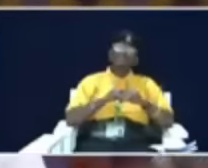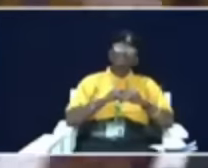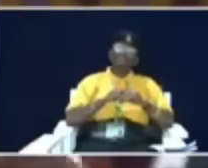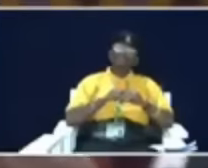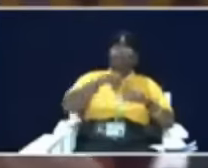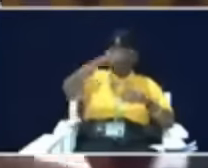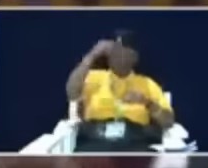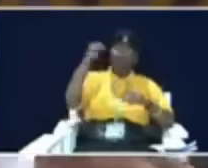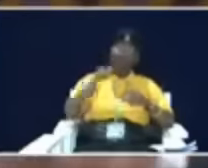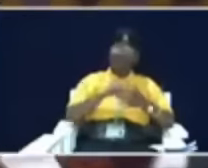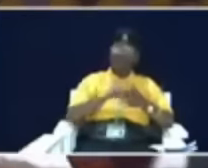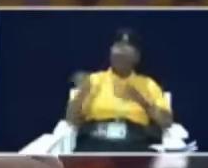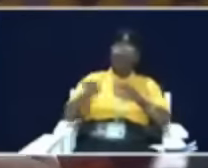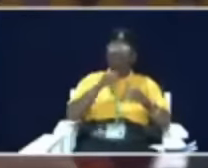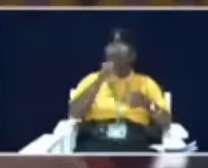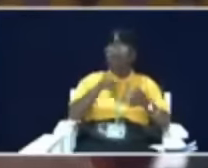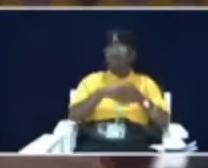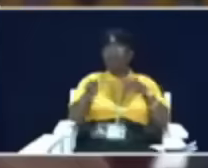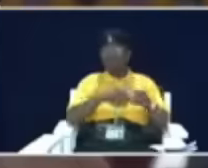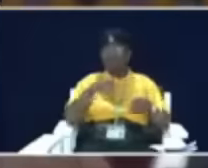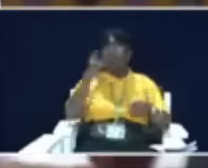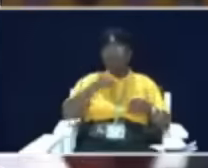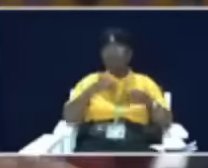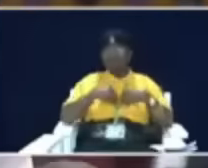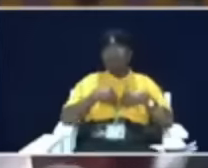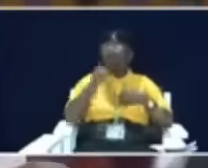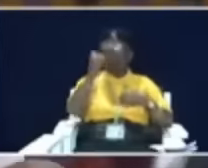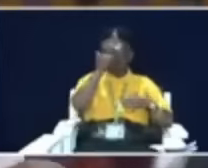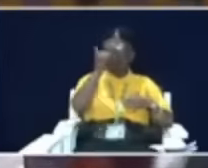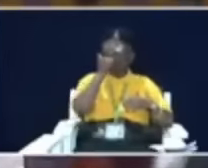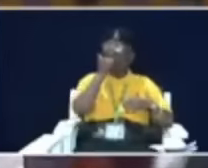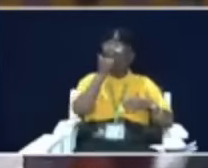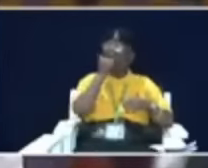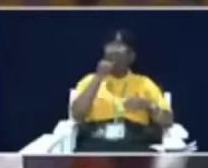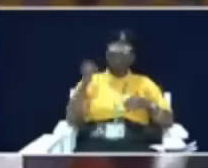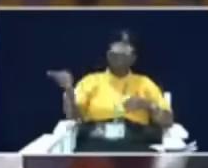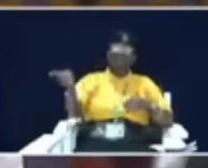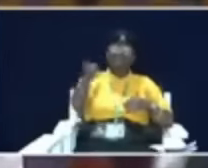Because it doesn't matter who had wronged you.